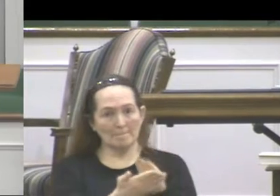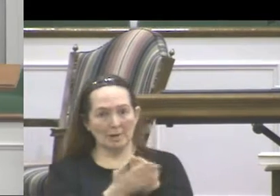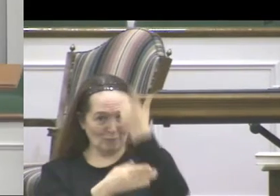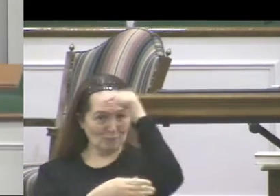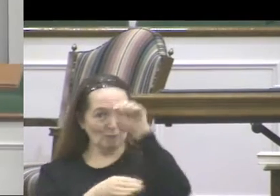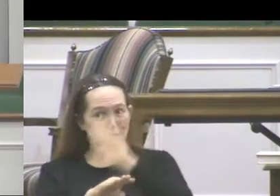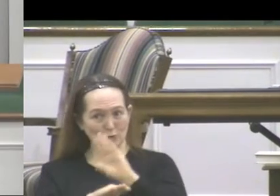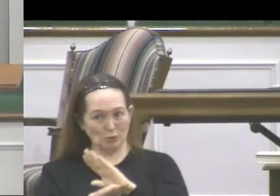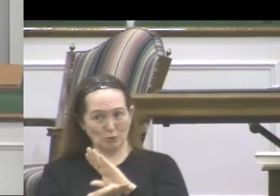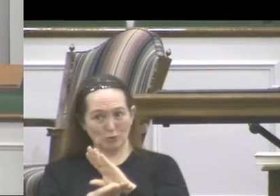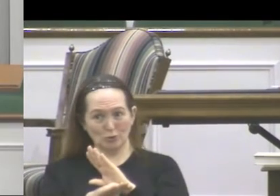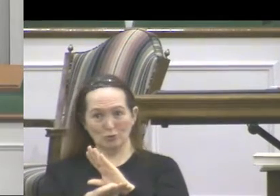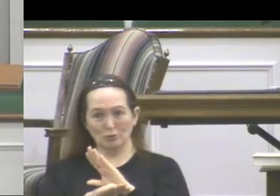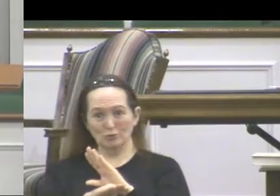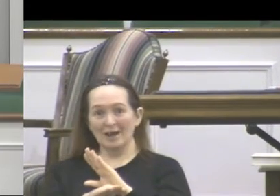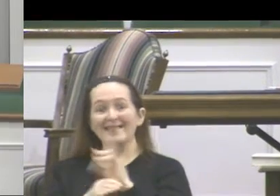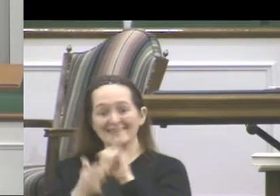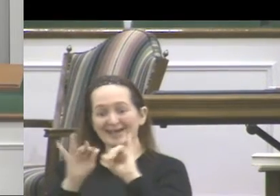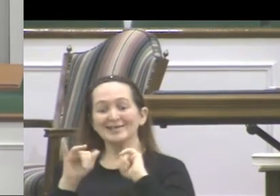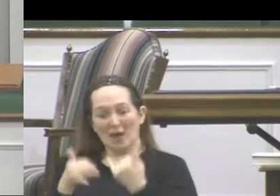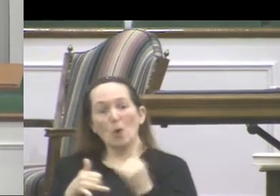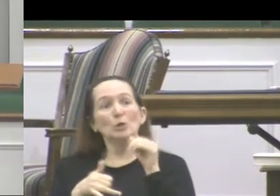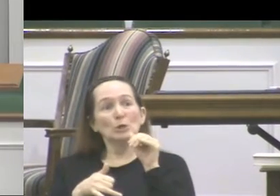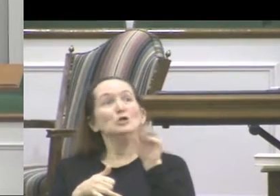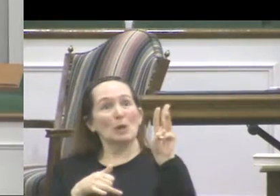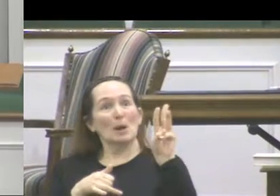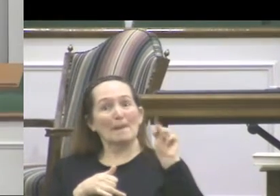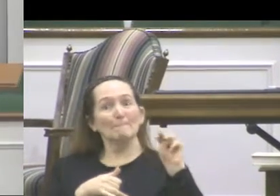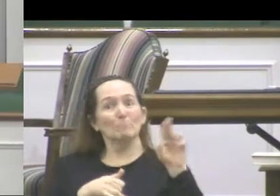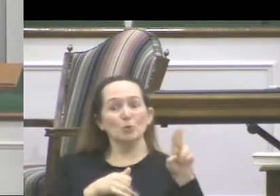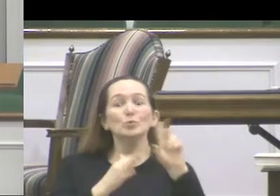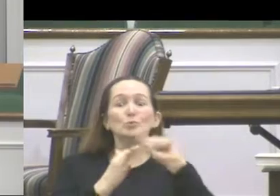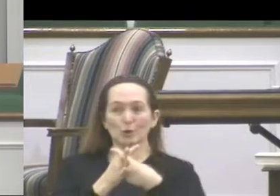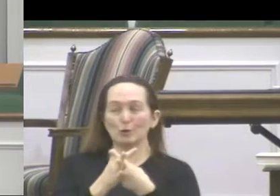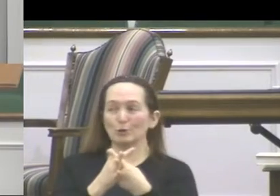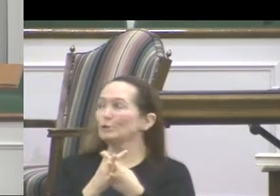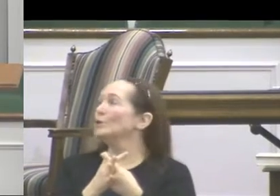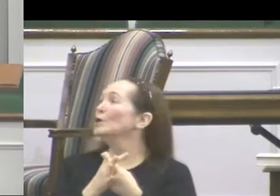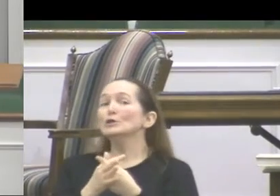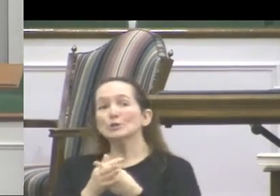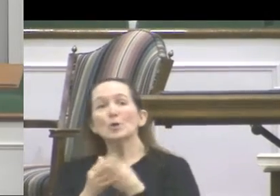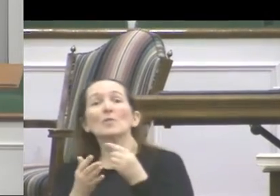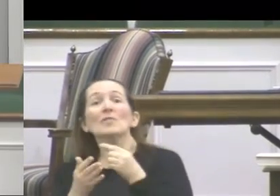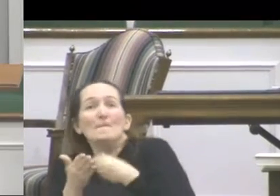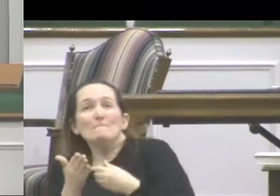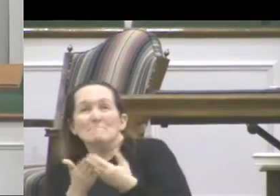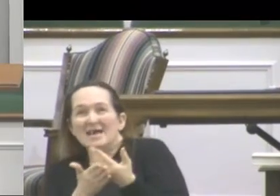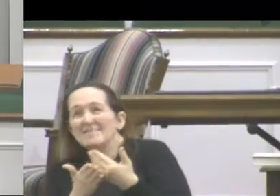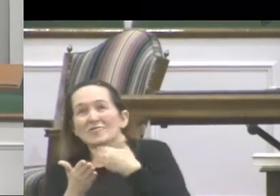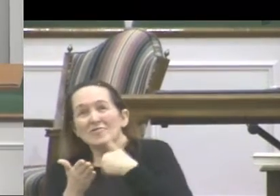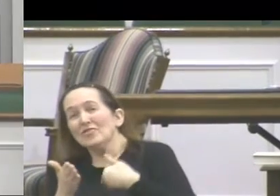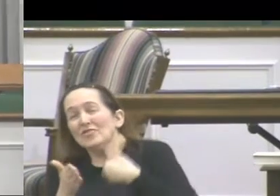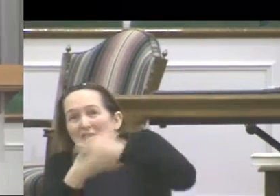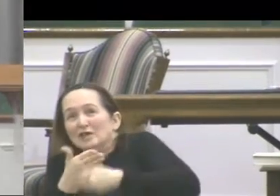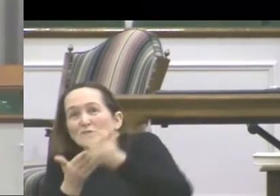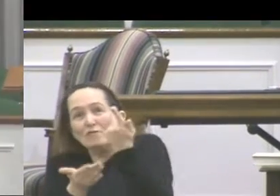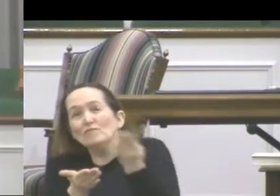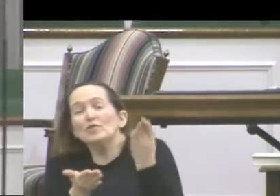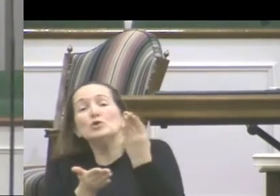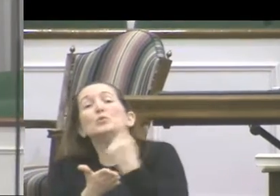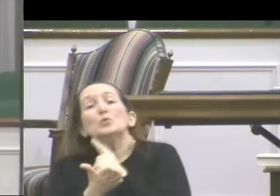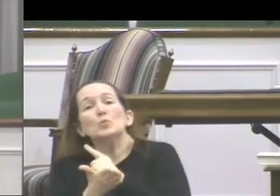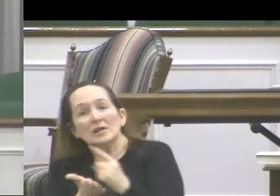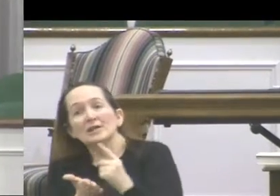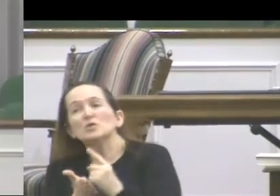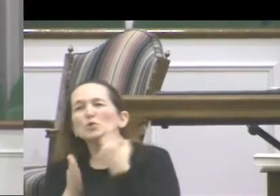weeks different pictures of our heritage up there. So this morning, that is picture number one, where